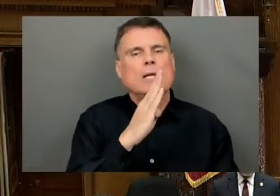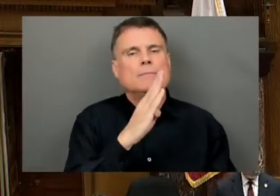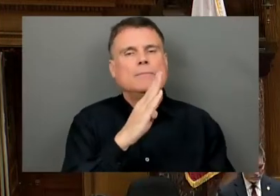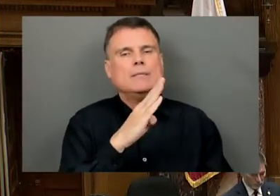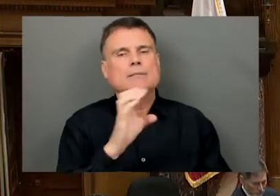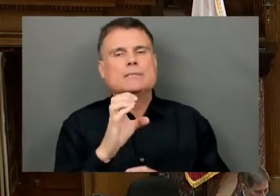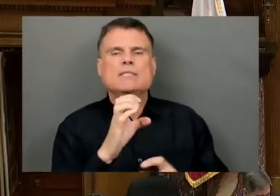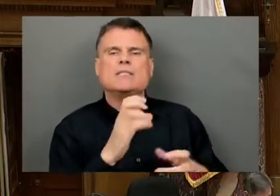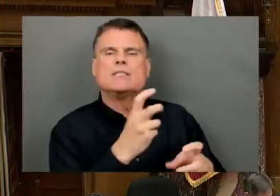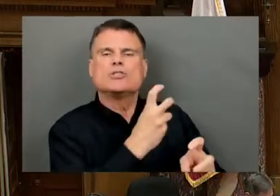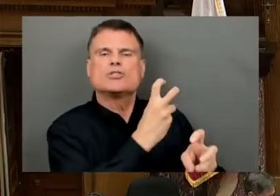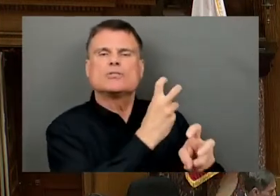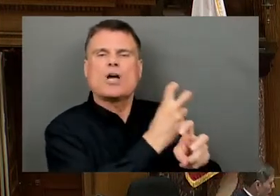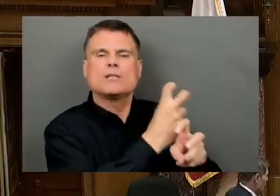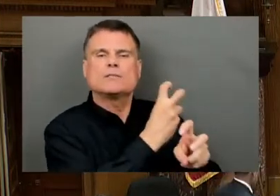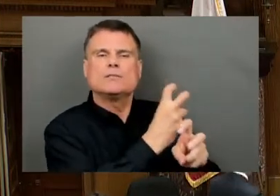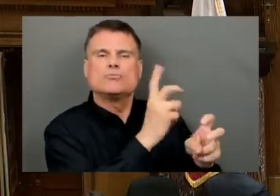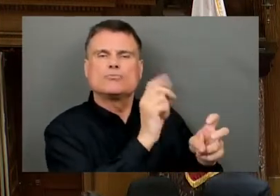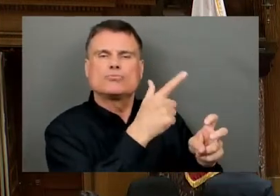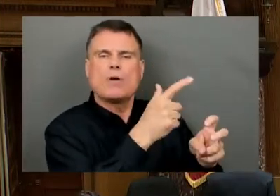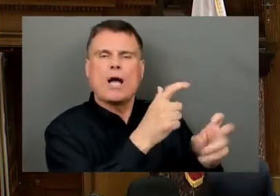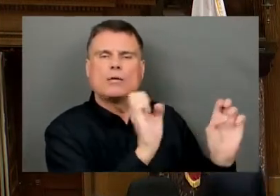Madam Clerk.